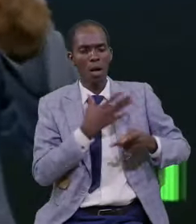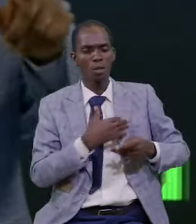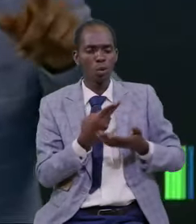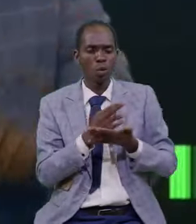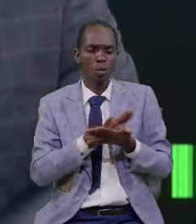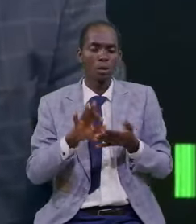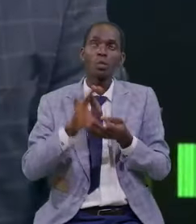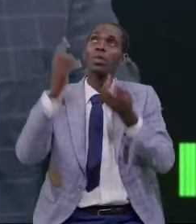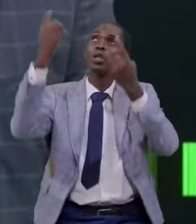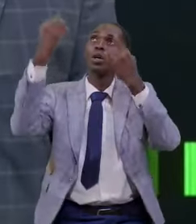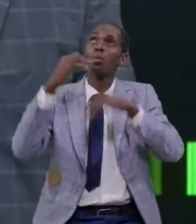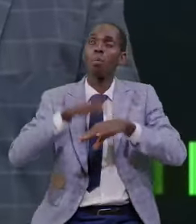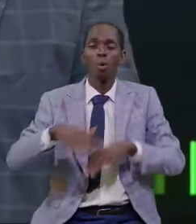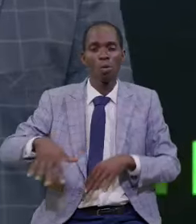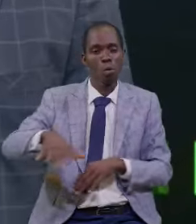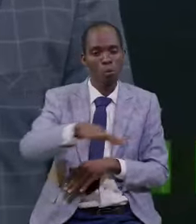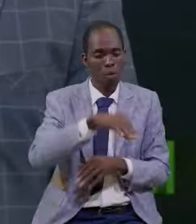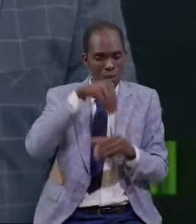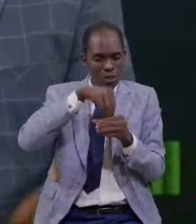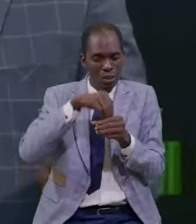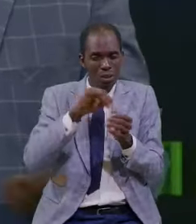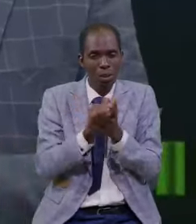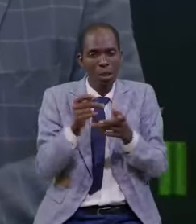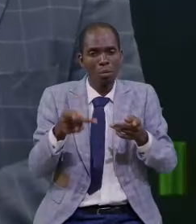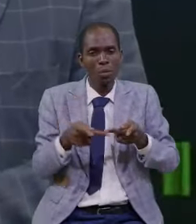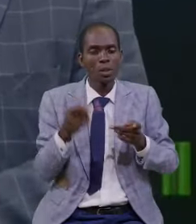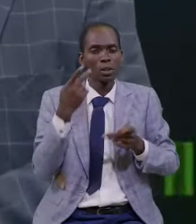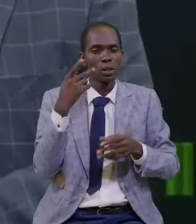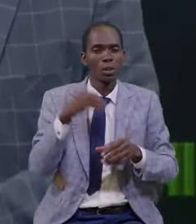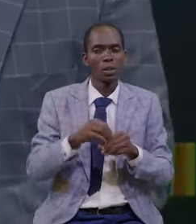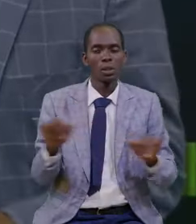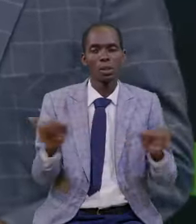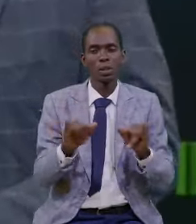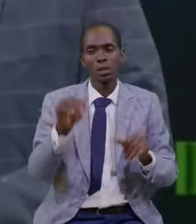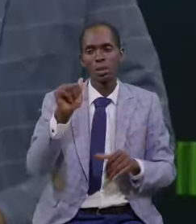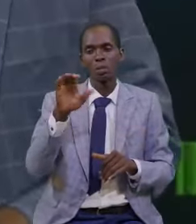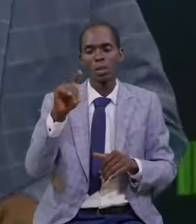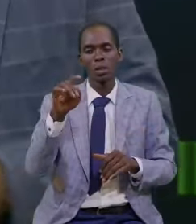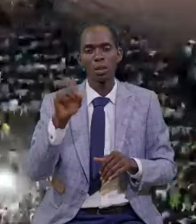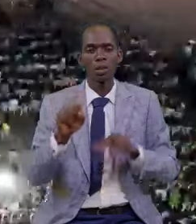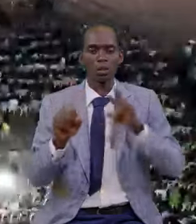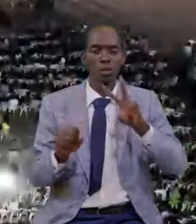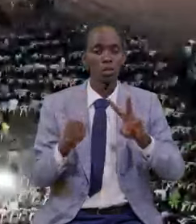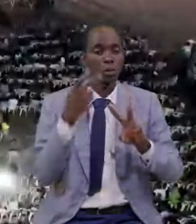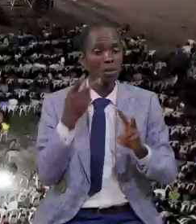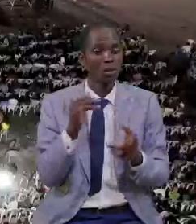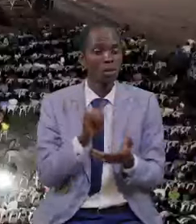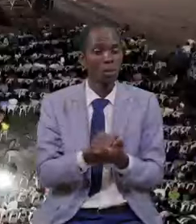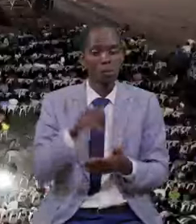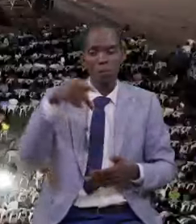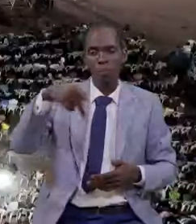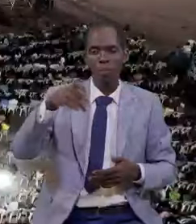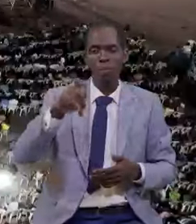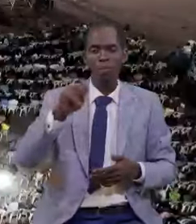in that same chapter 2 of Acts, Peter stood up and he said what he never could